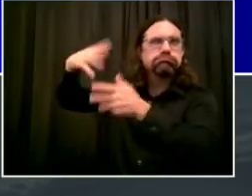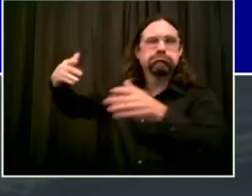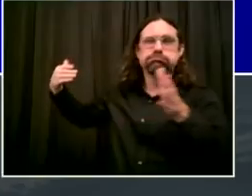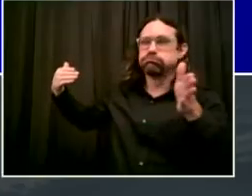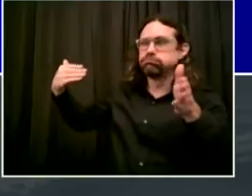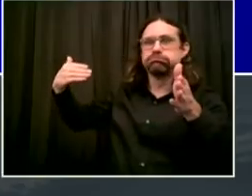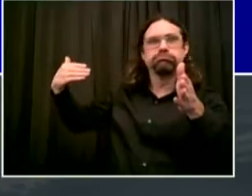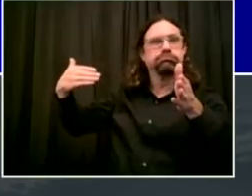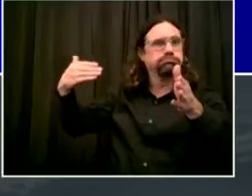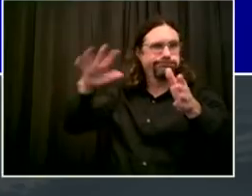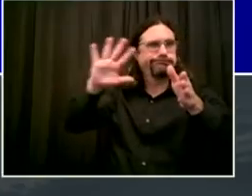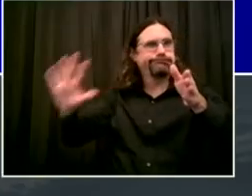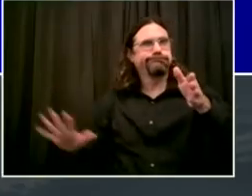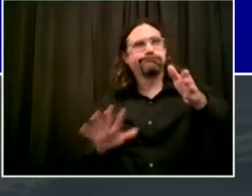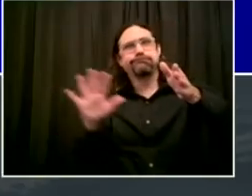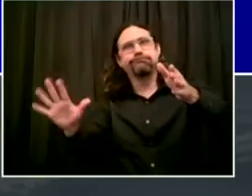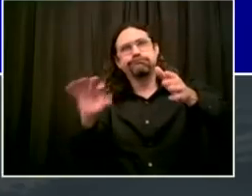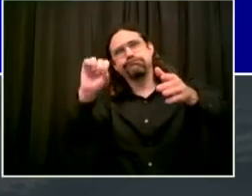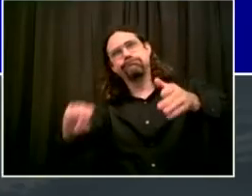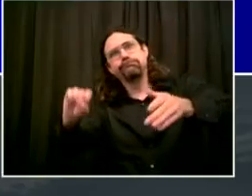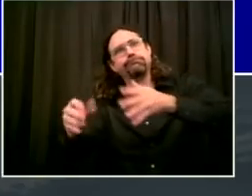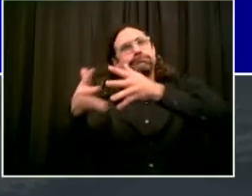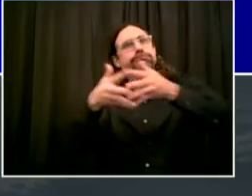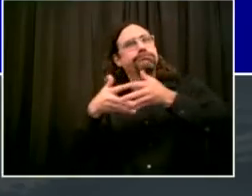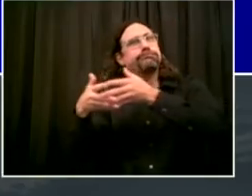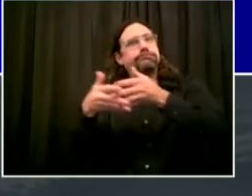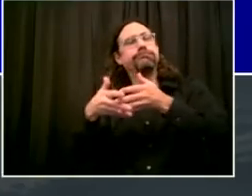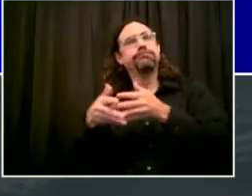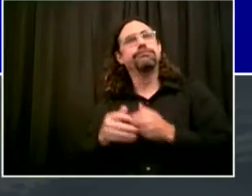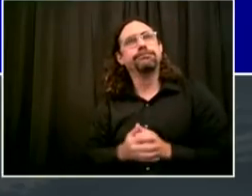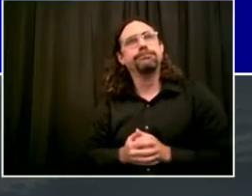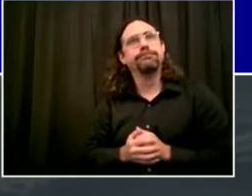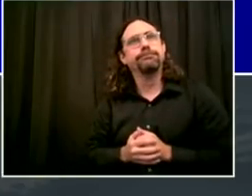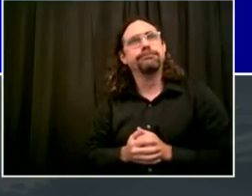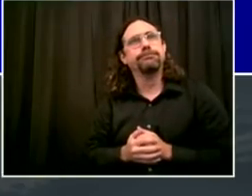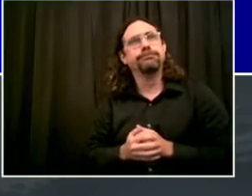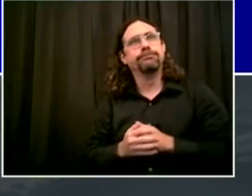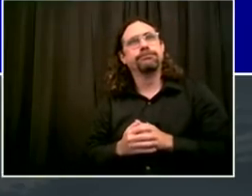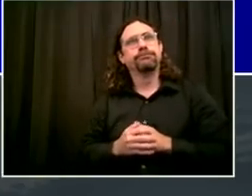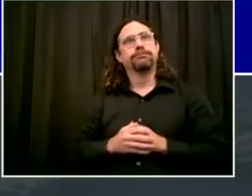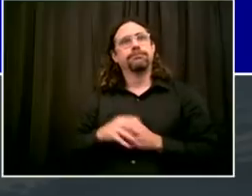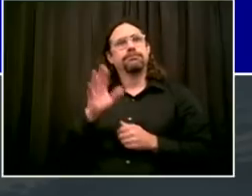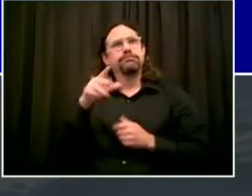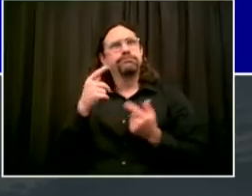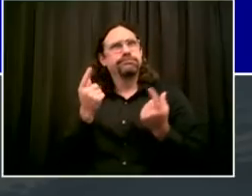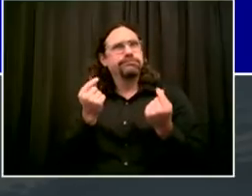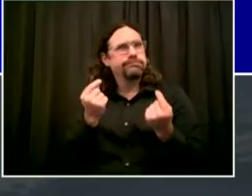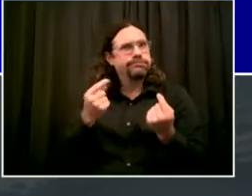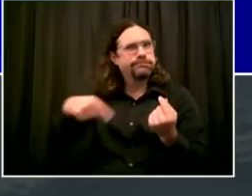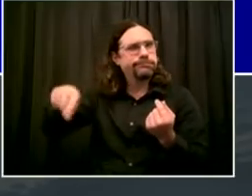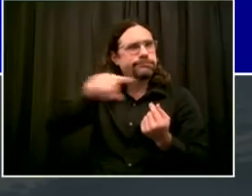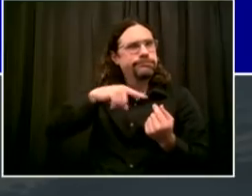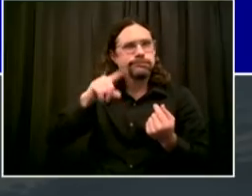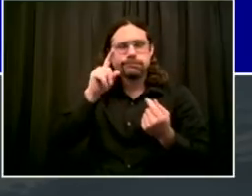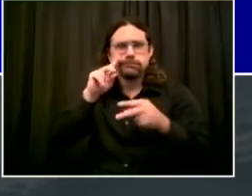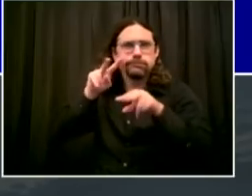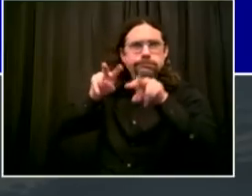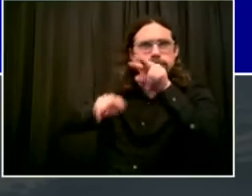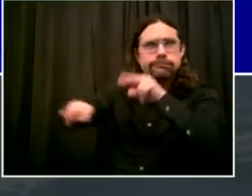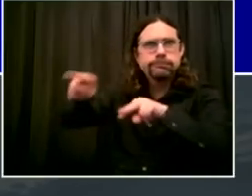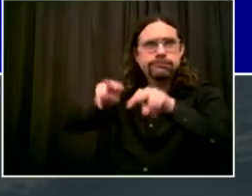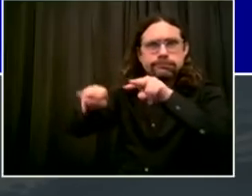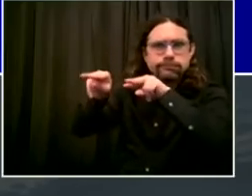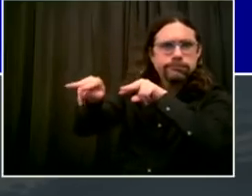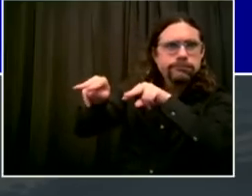again. New Yorkers looking out for each other is crucial in a situation like this. So what do we have? We have a storm that